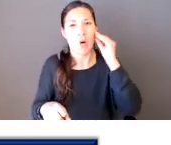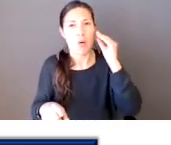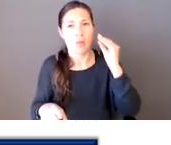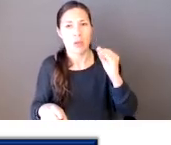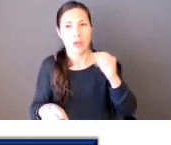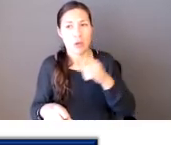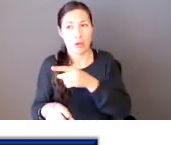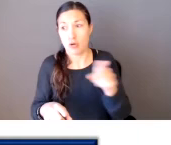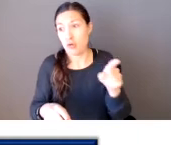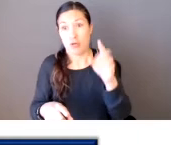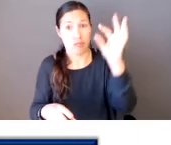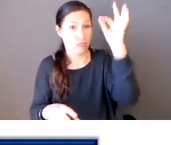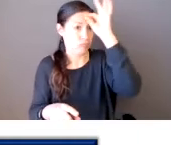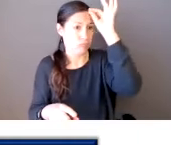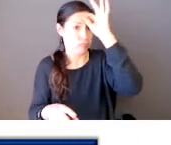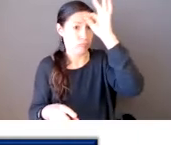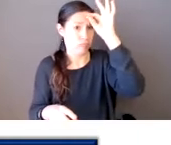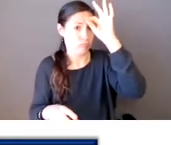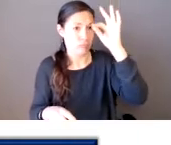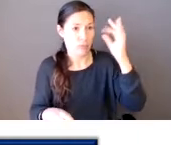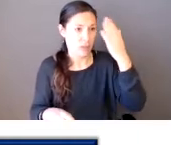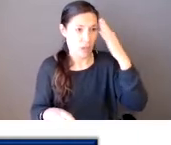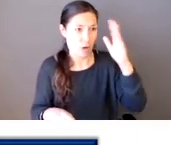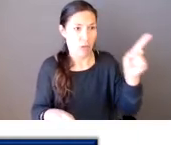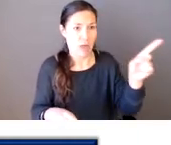remote unless I told you they were.